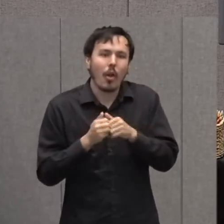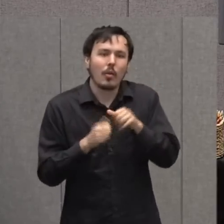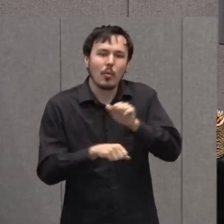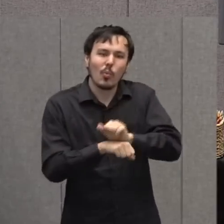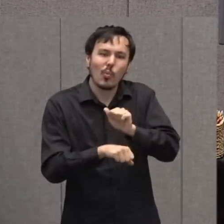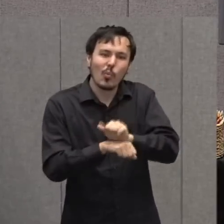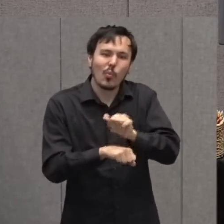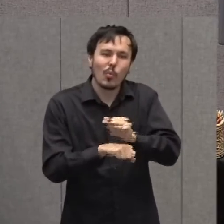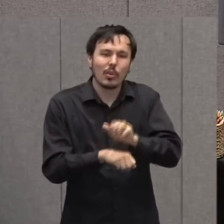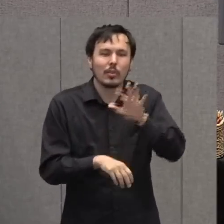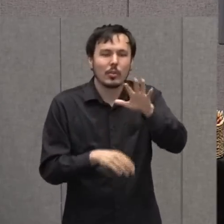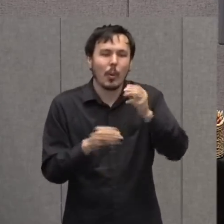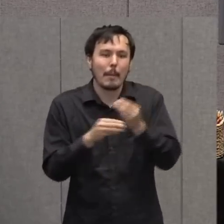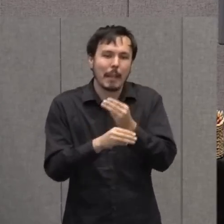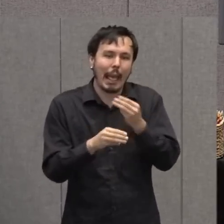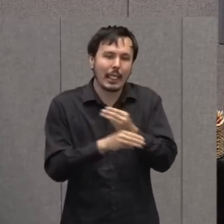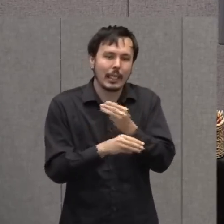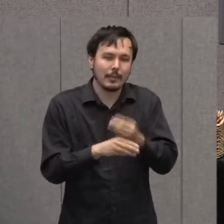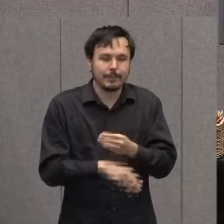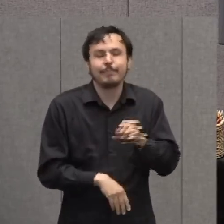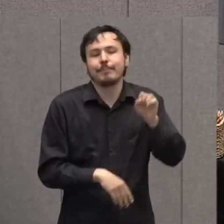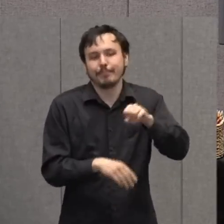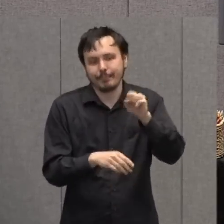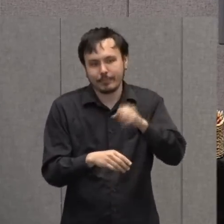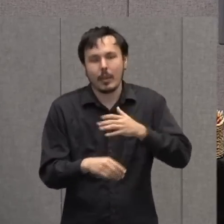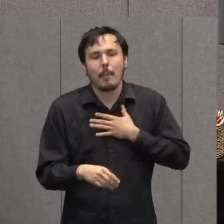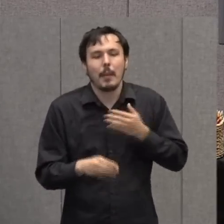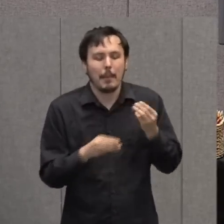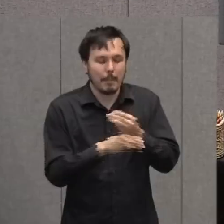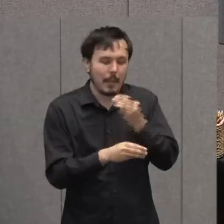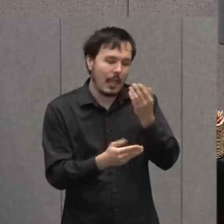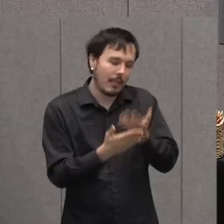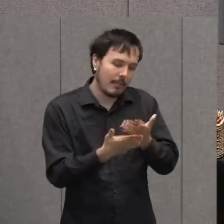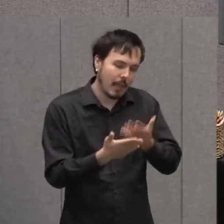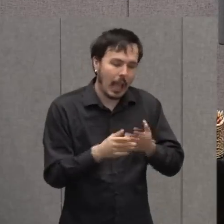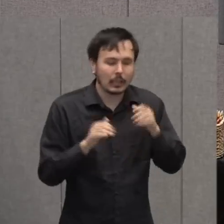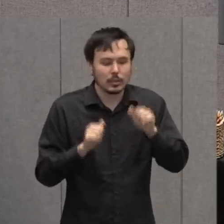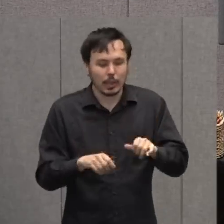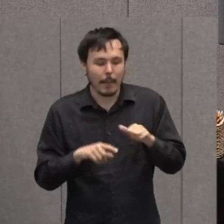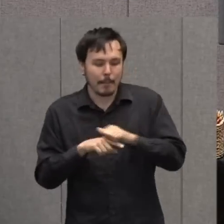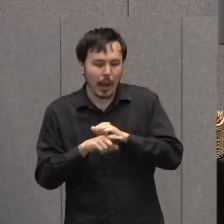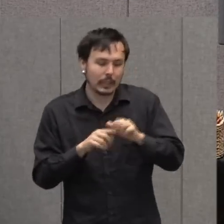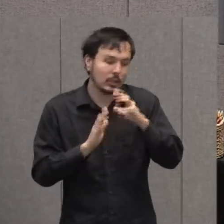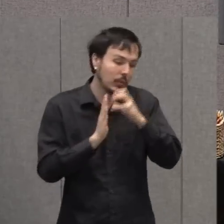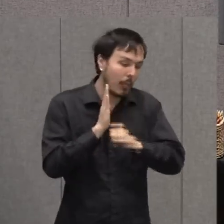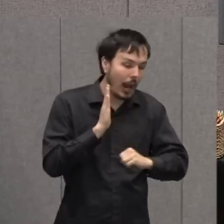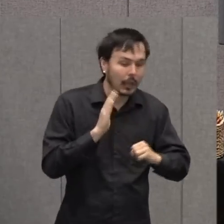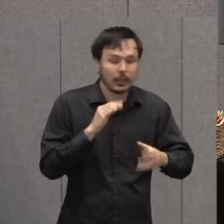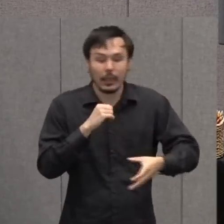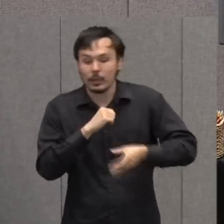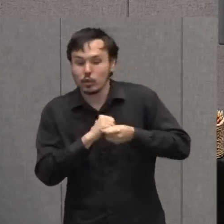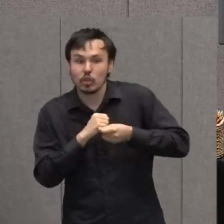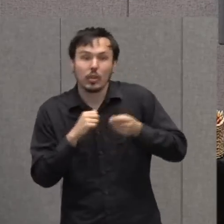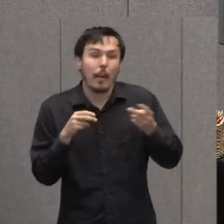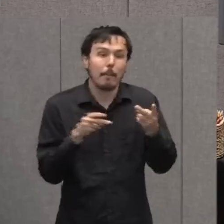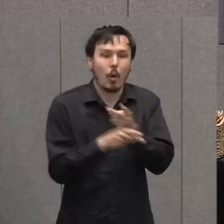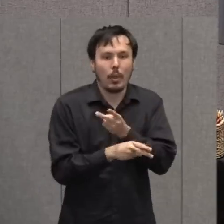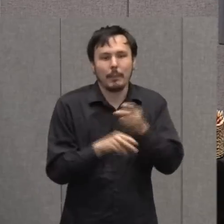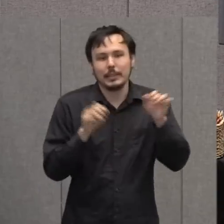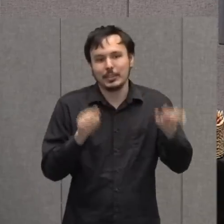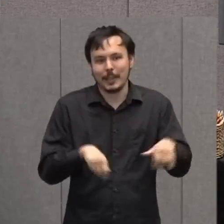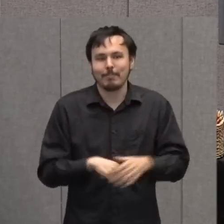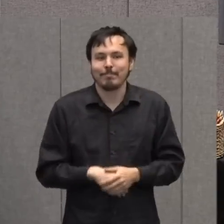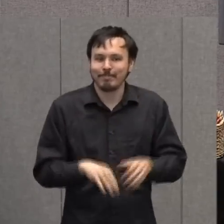these cards would come in very handy to work on your math facts. You can you can do subtraction, addition, and multiplication. Very